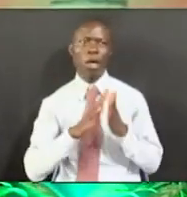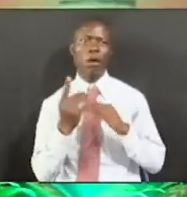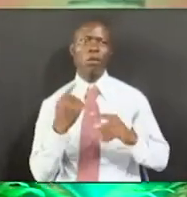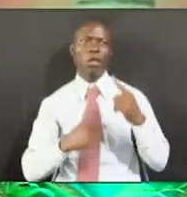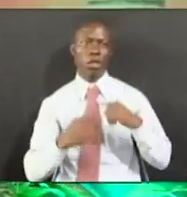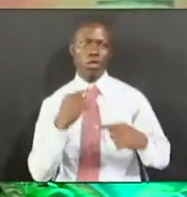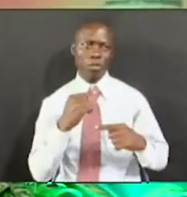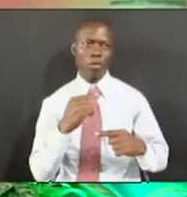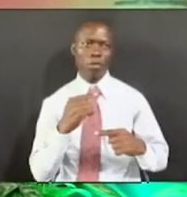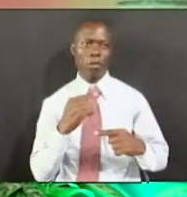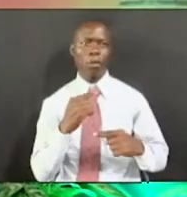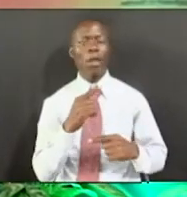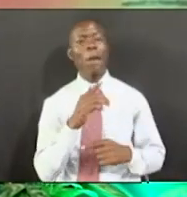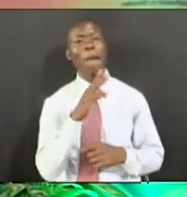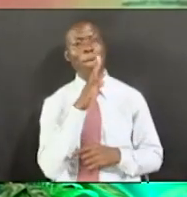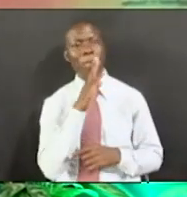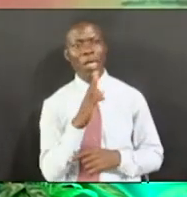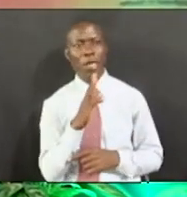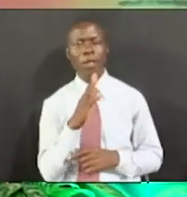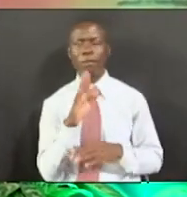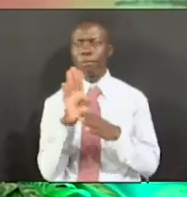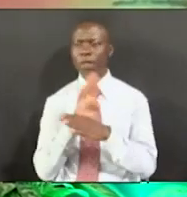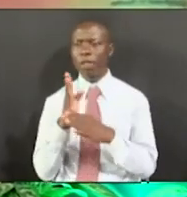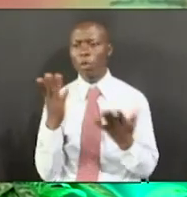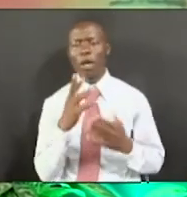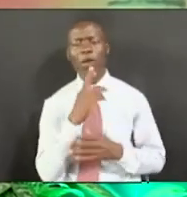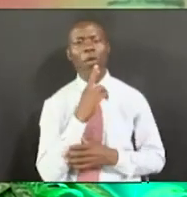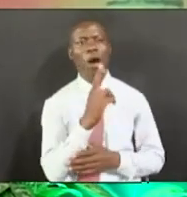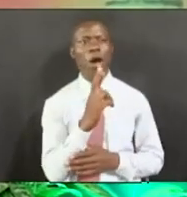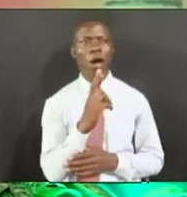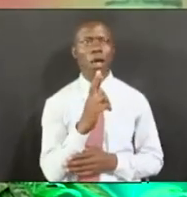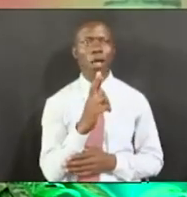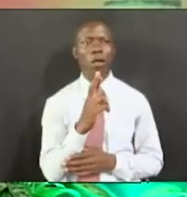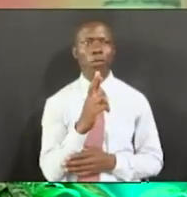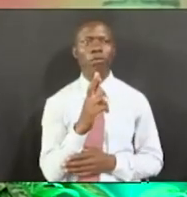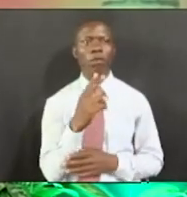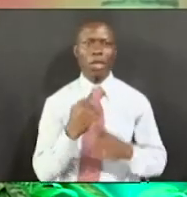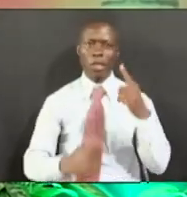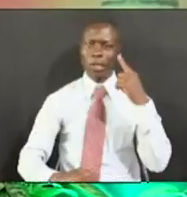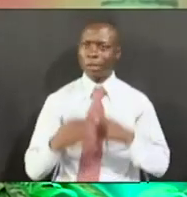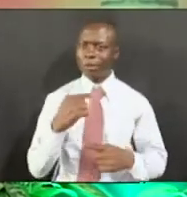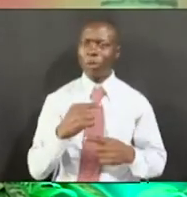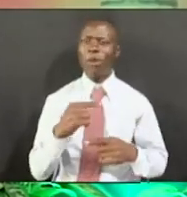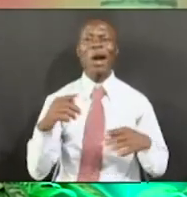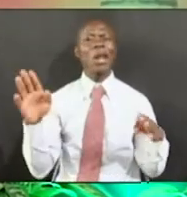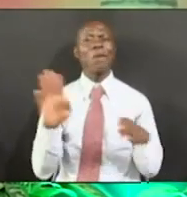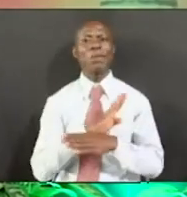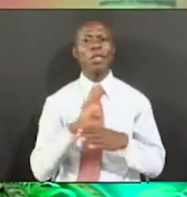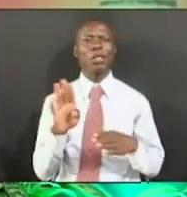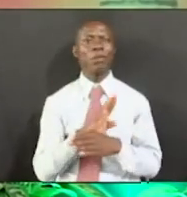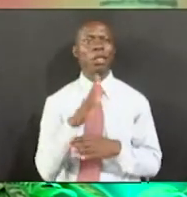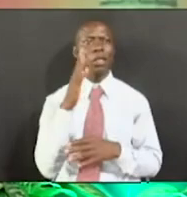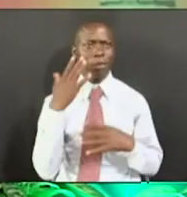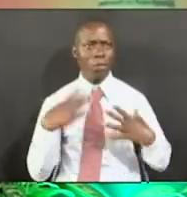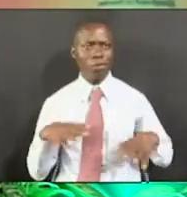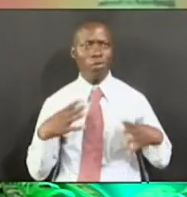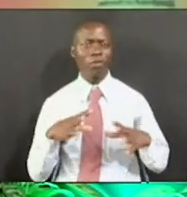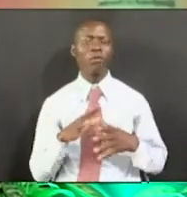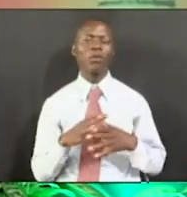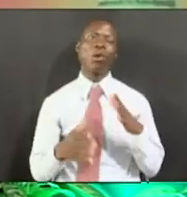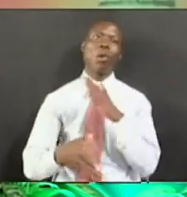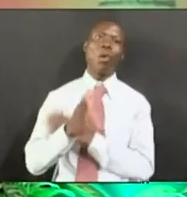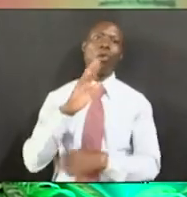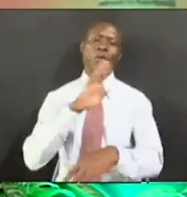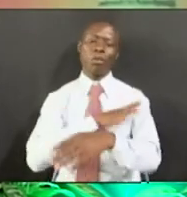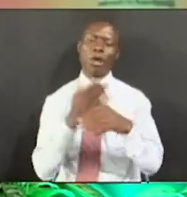Be busy where you are. Champions were busy men. God is powerful. God is mighty.